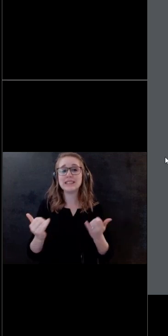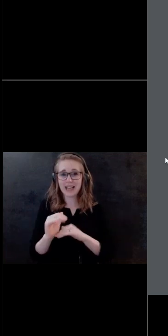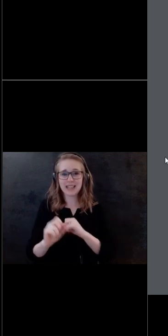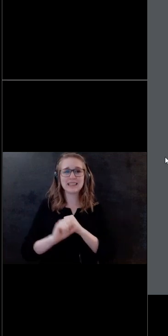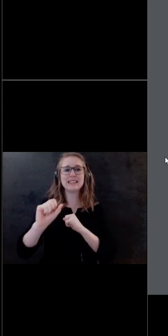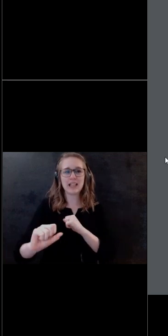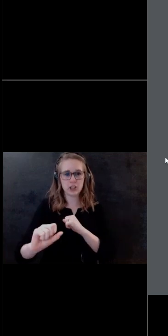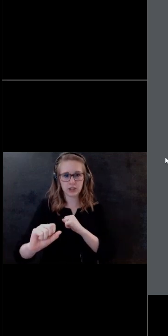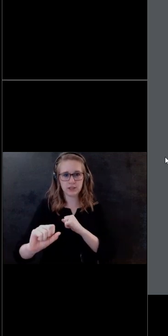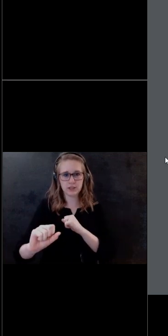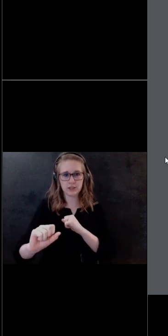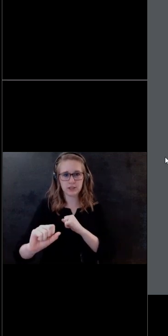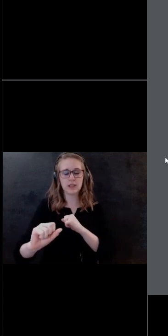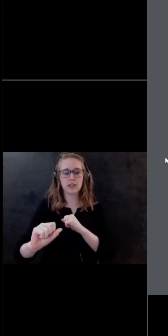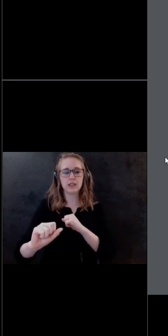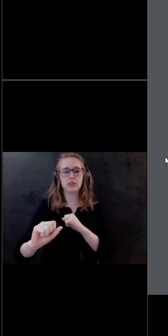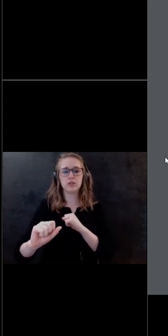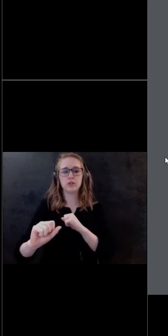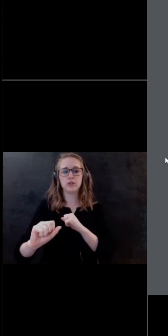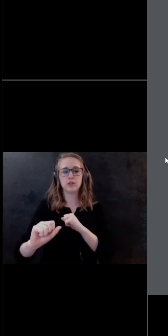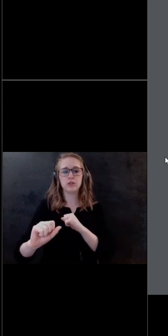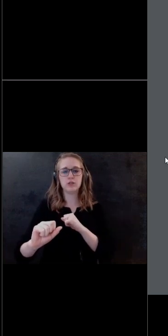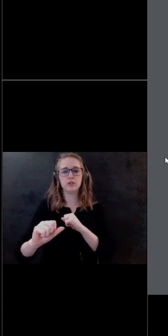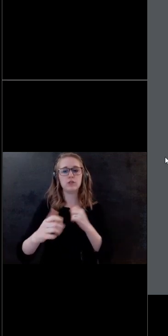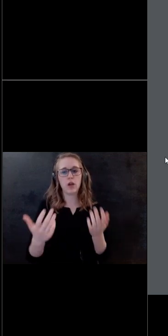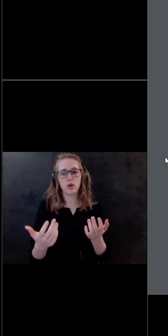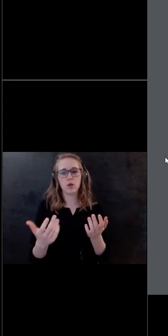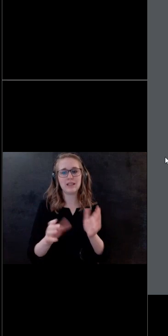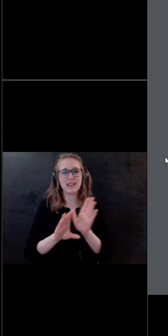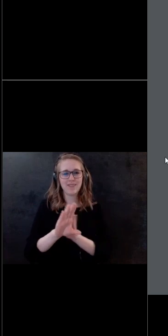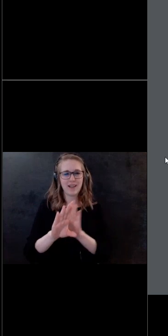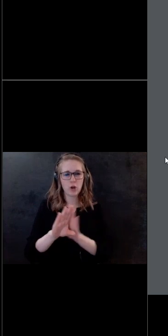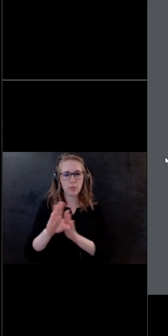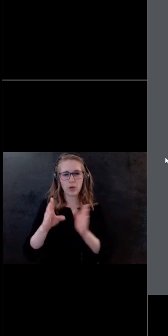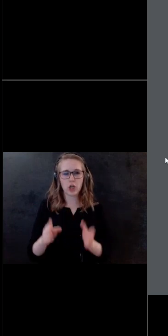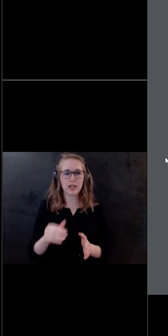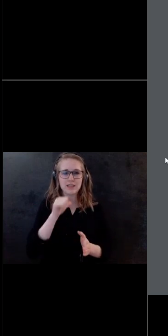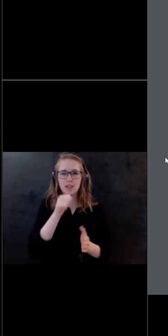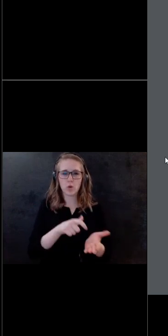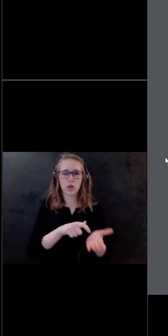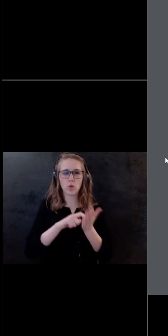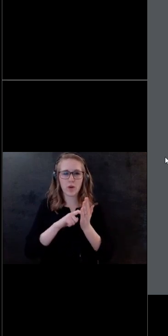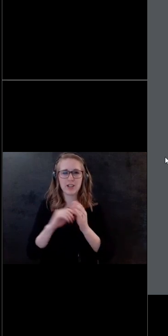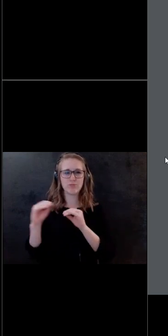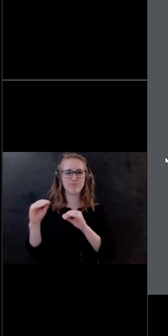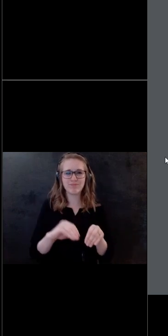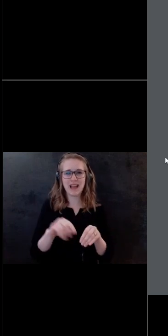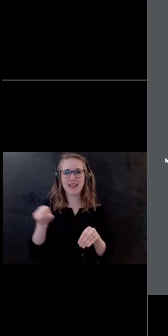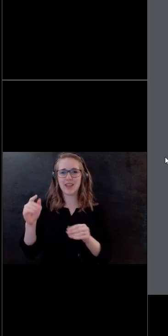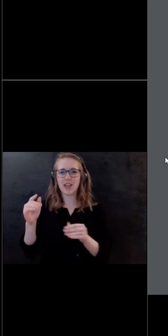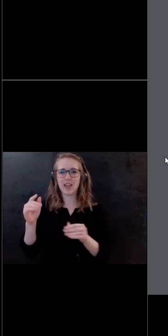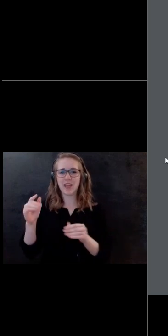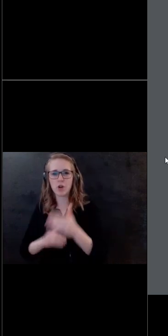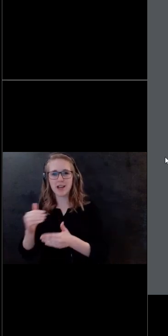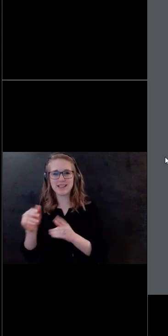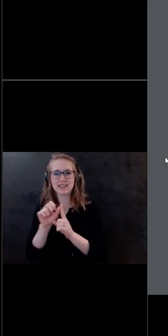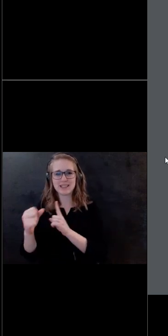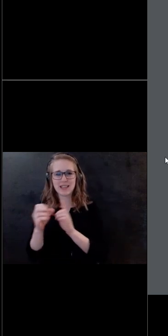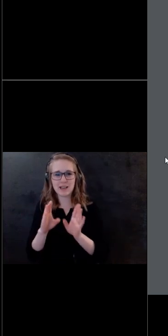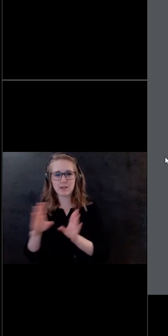to so that the developer would not be required to put this in as they are processing a site plan and